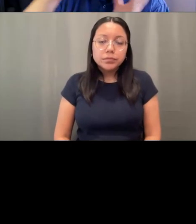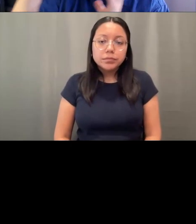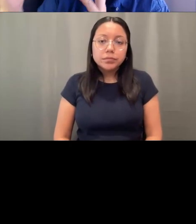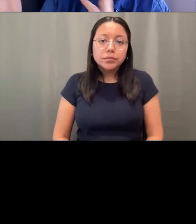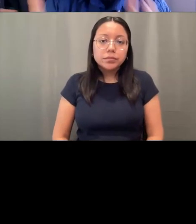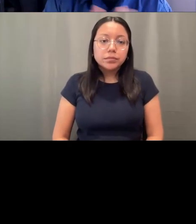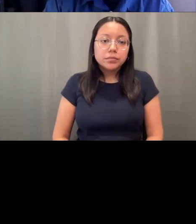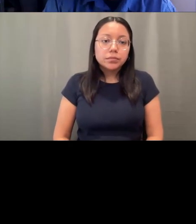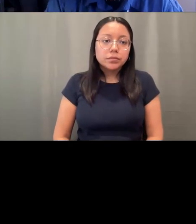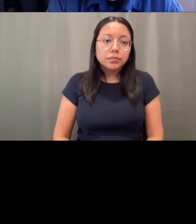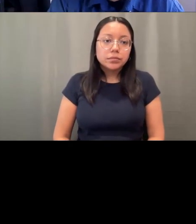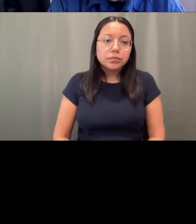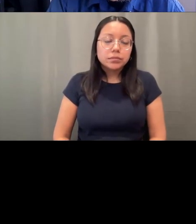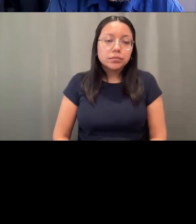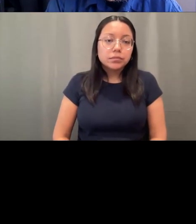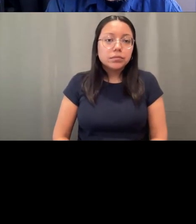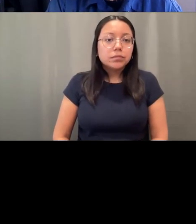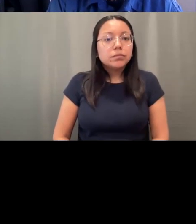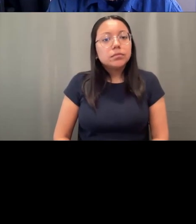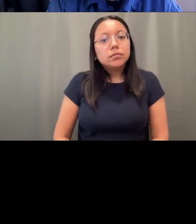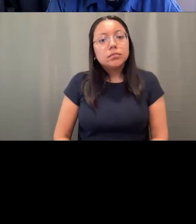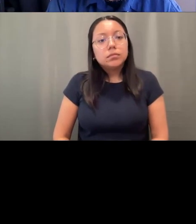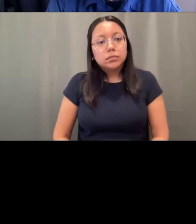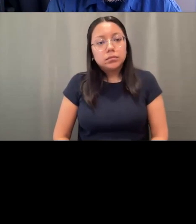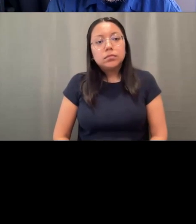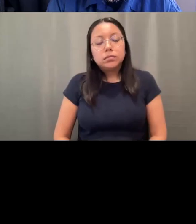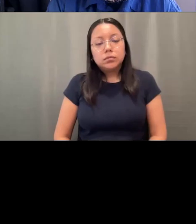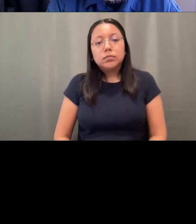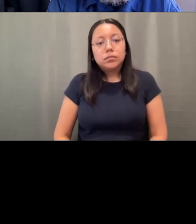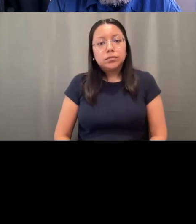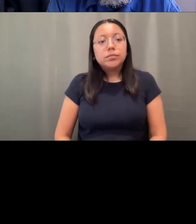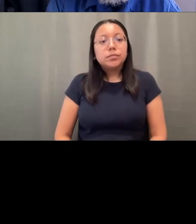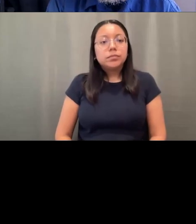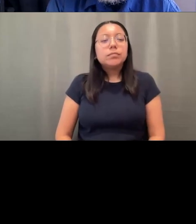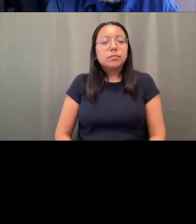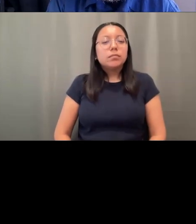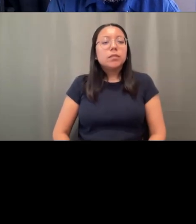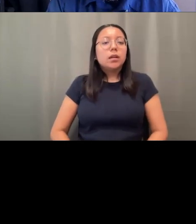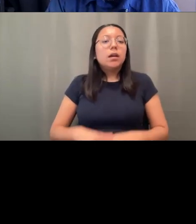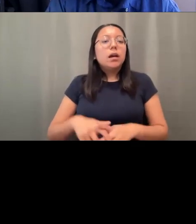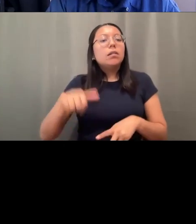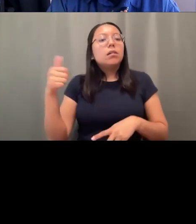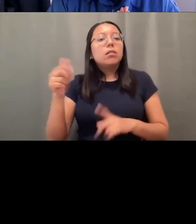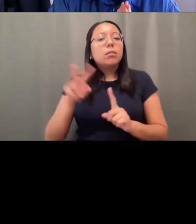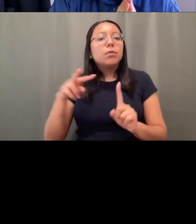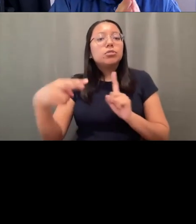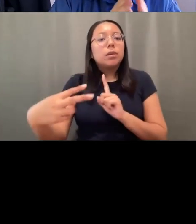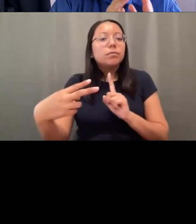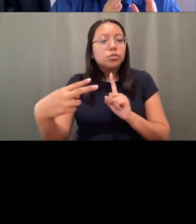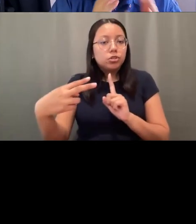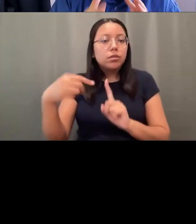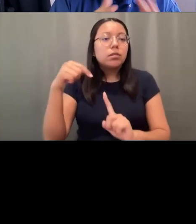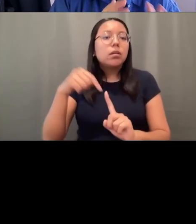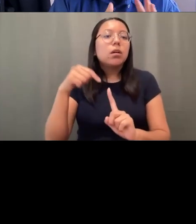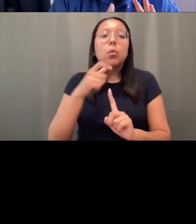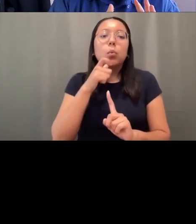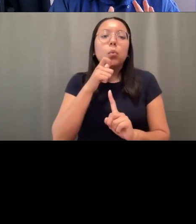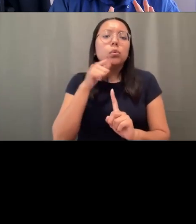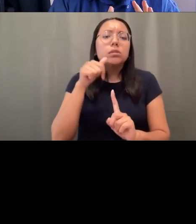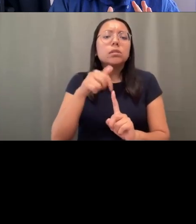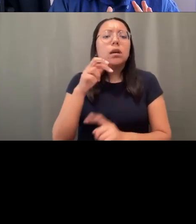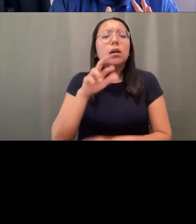So another kind of perception piece is a perception about who might be at risk. So um, we can